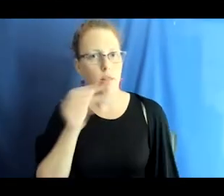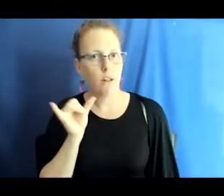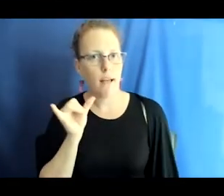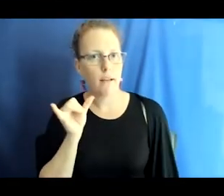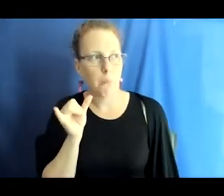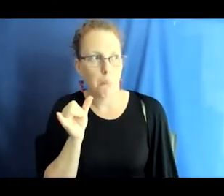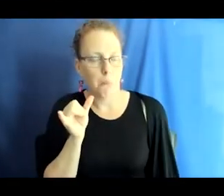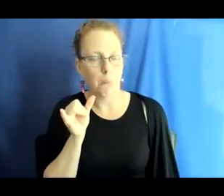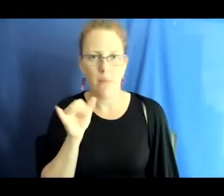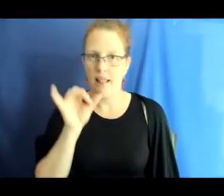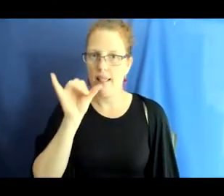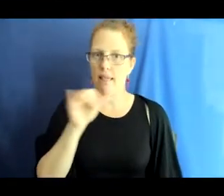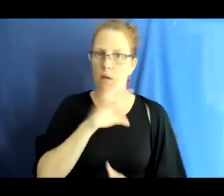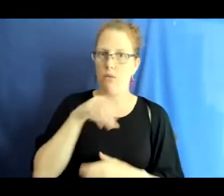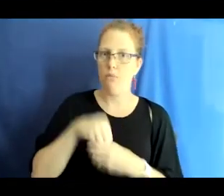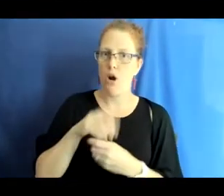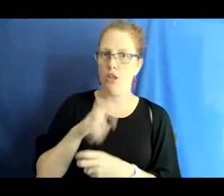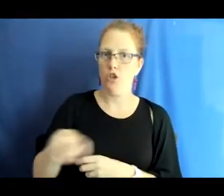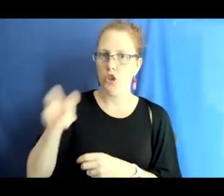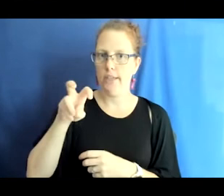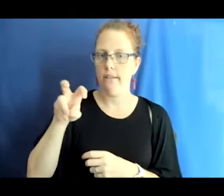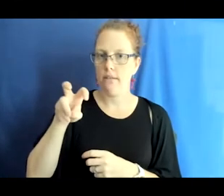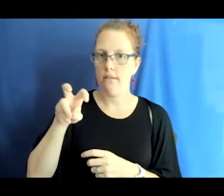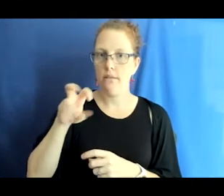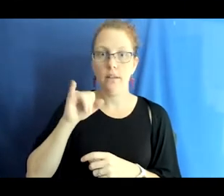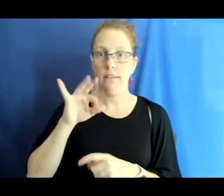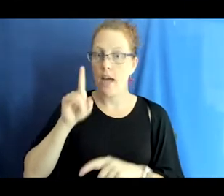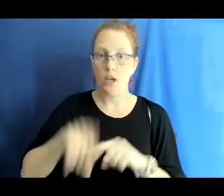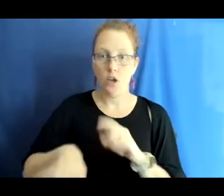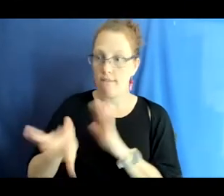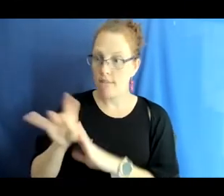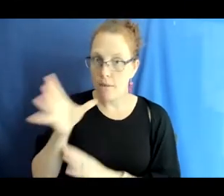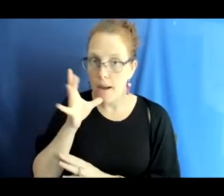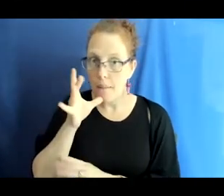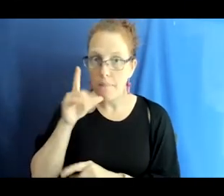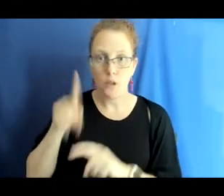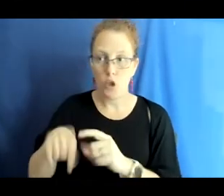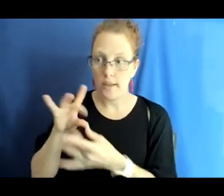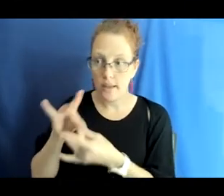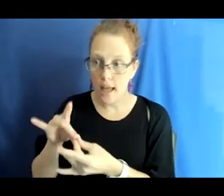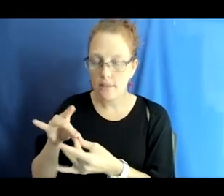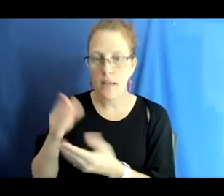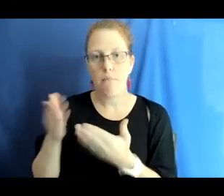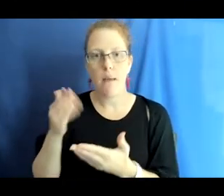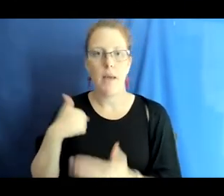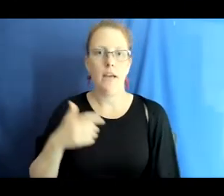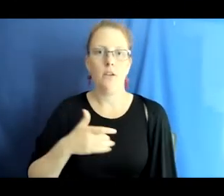find my mother and if I couldn't reconnect with her, then maybe I could also get a sense of what my, or maybe I could at least get a sense of